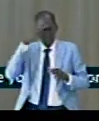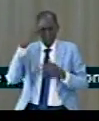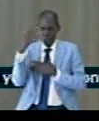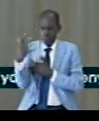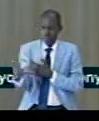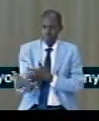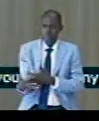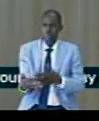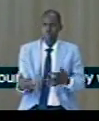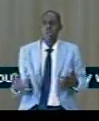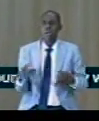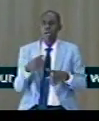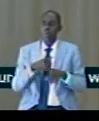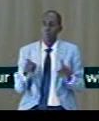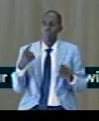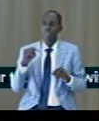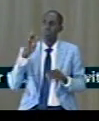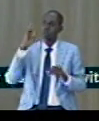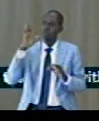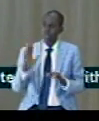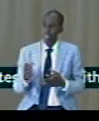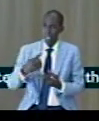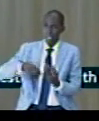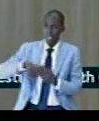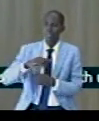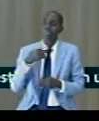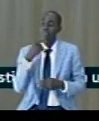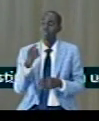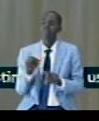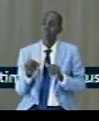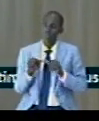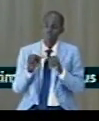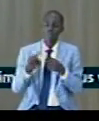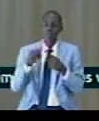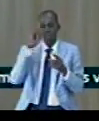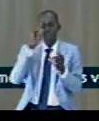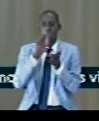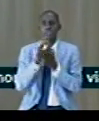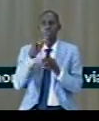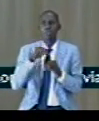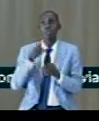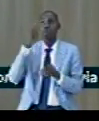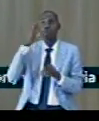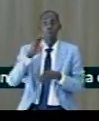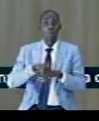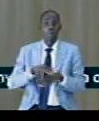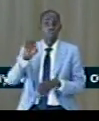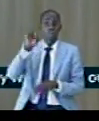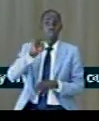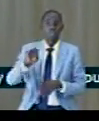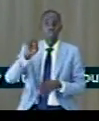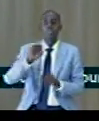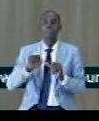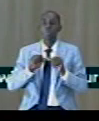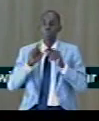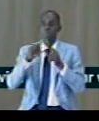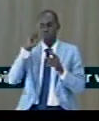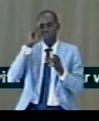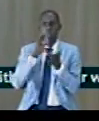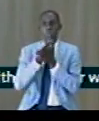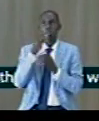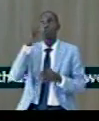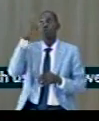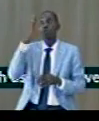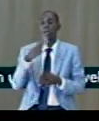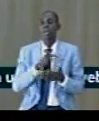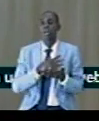something is going to happen again. They thought on Saturday like this, when the man of God still prayed, I believe God, that was the end